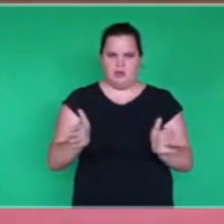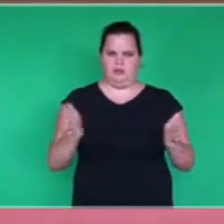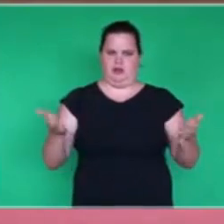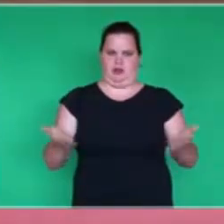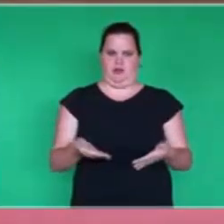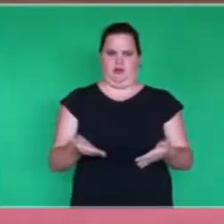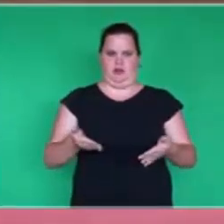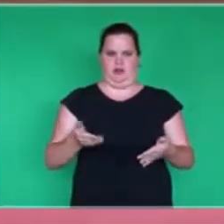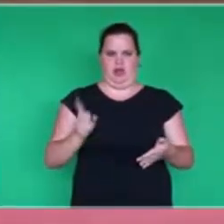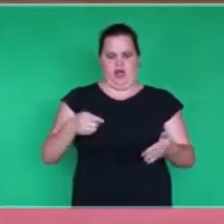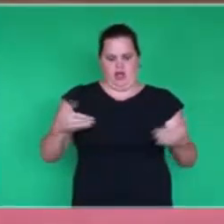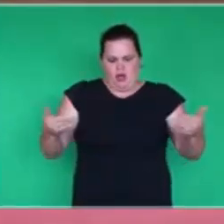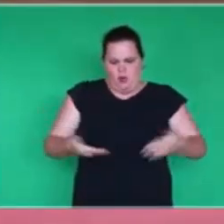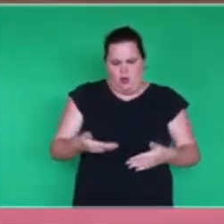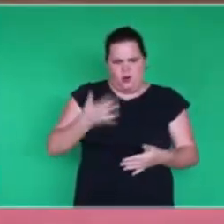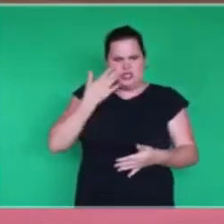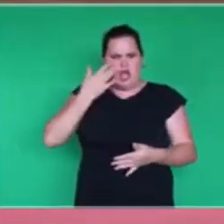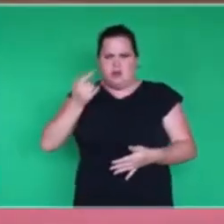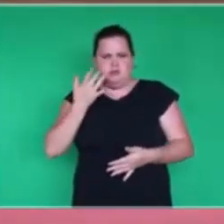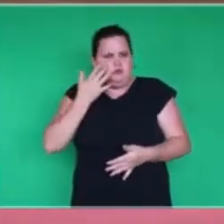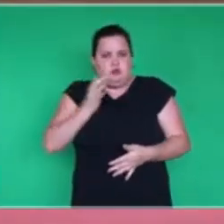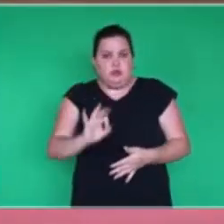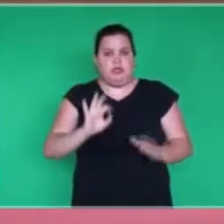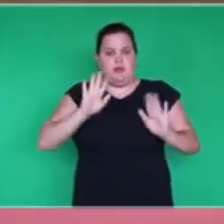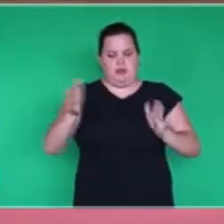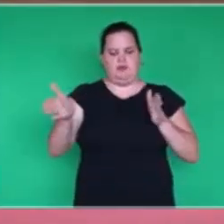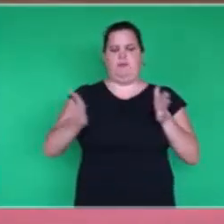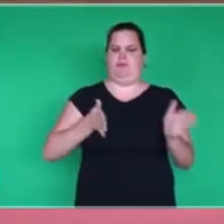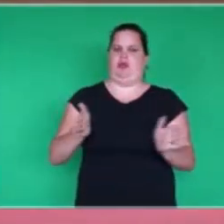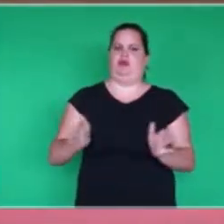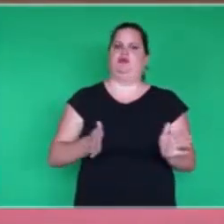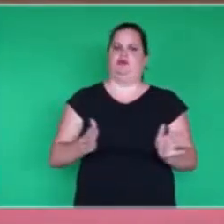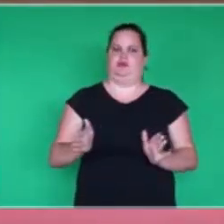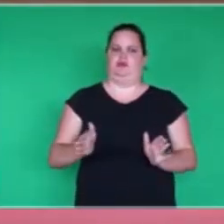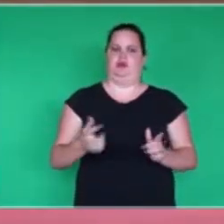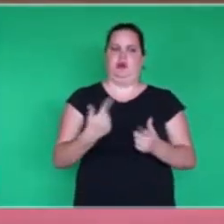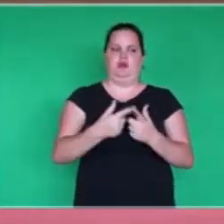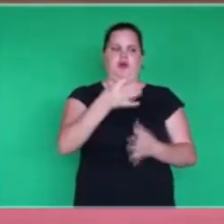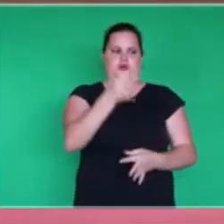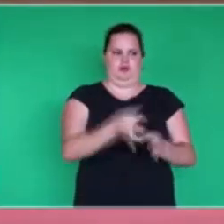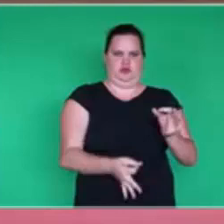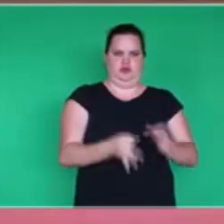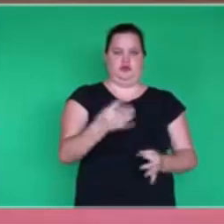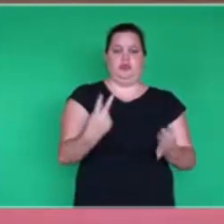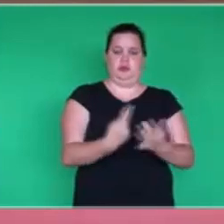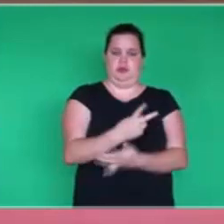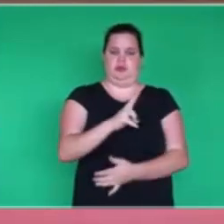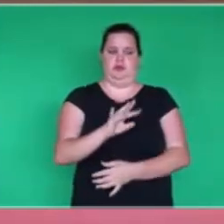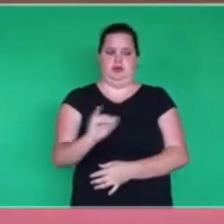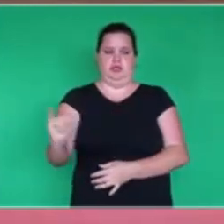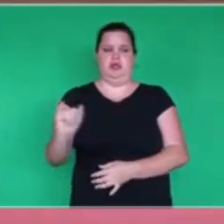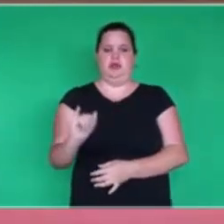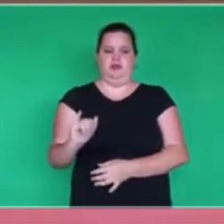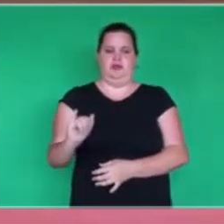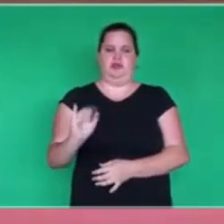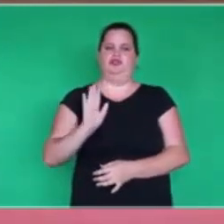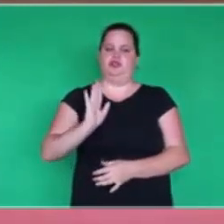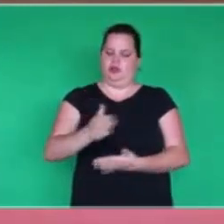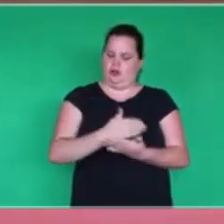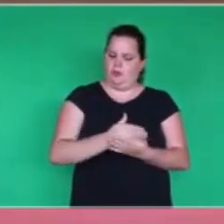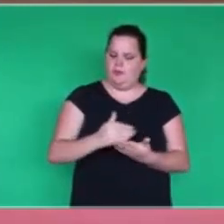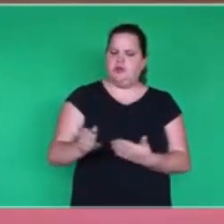We will see that the church is living part of this era of judgments. In fact, the